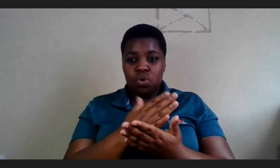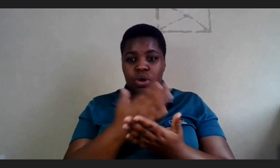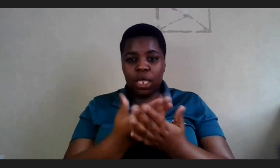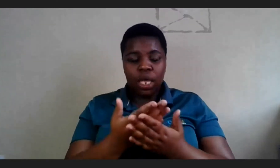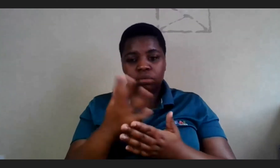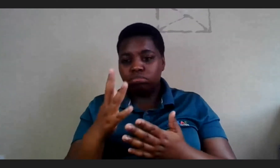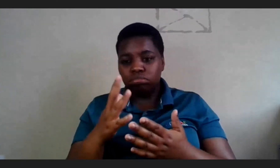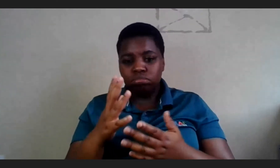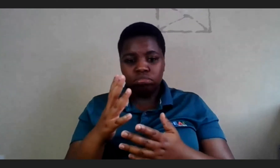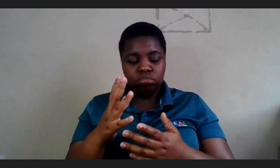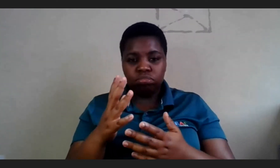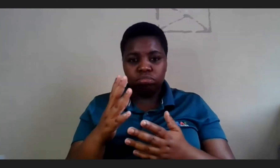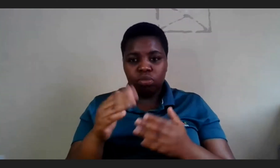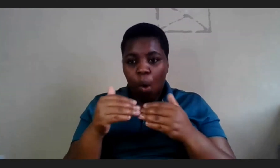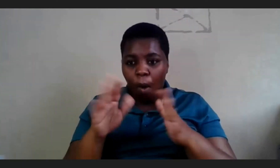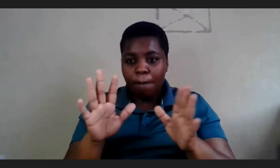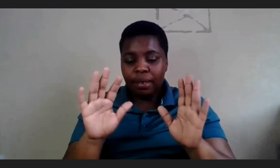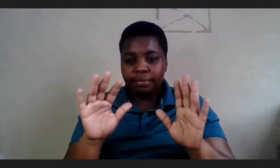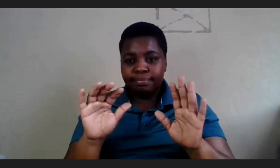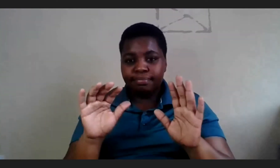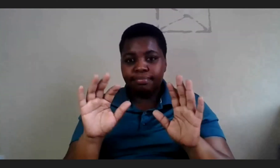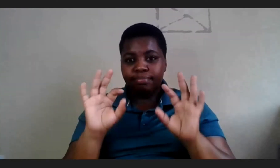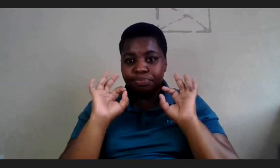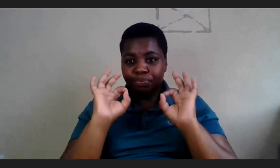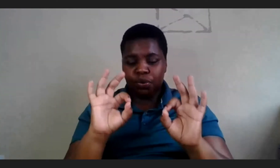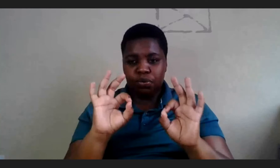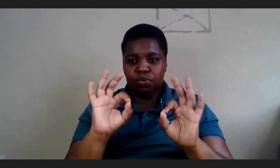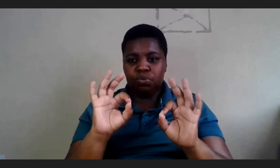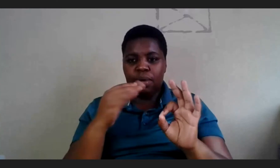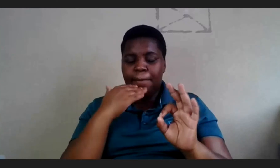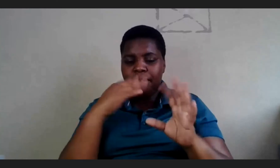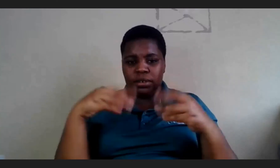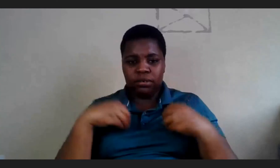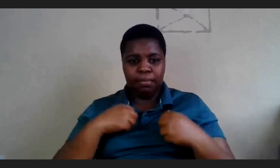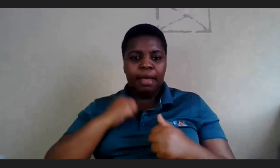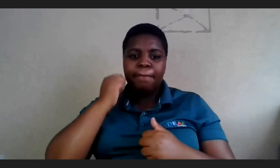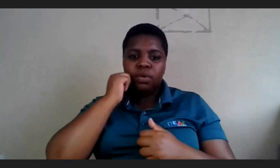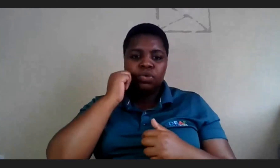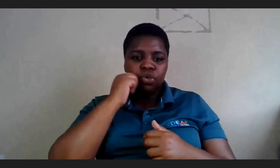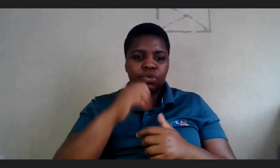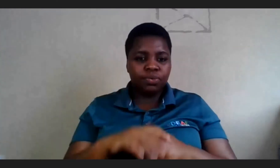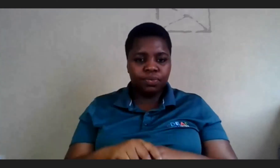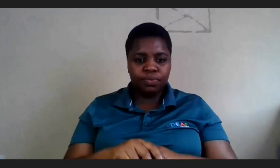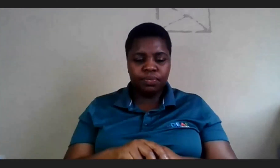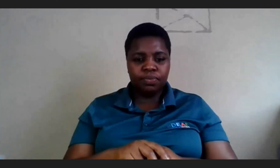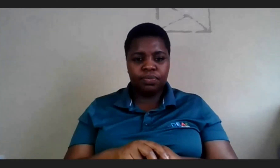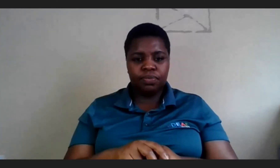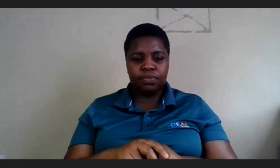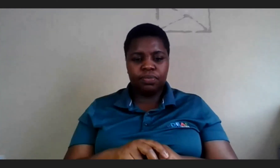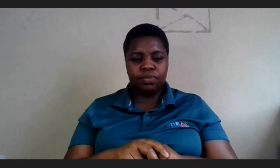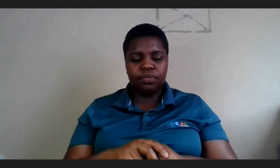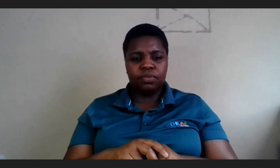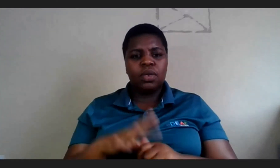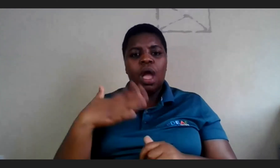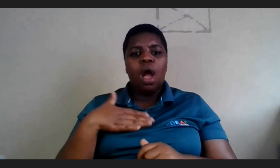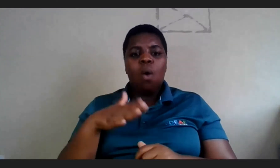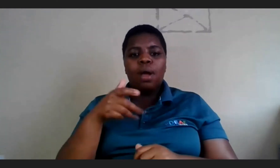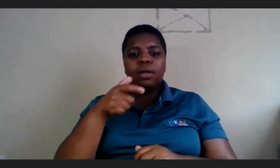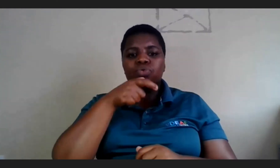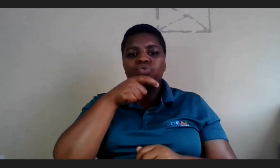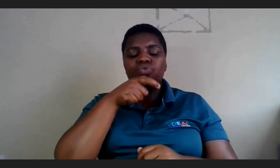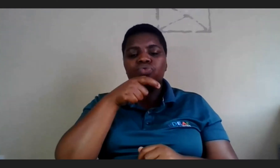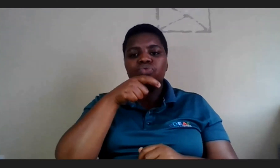navigate properly. So please accept my apology. I just wanted to comment on